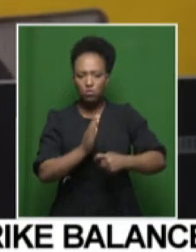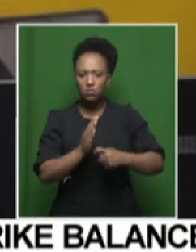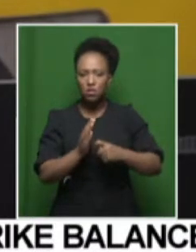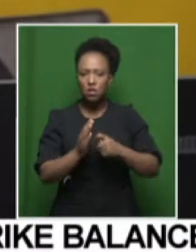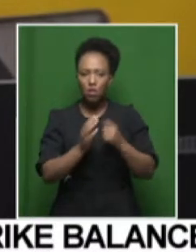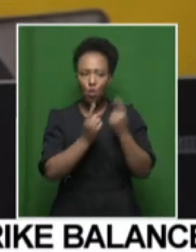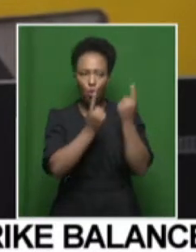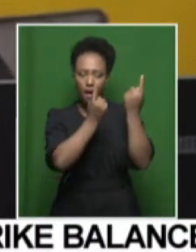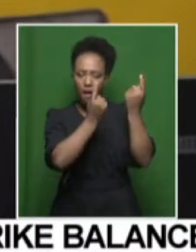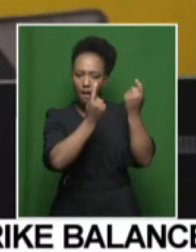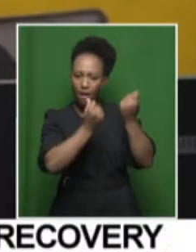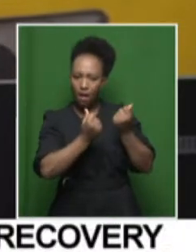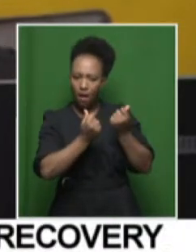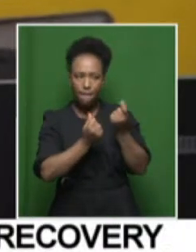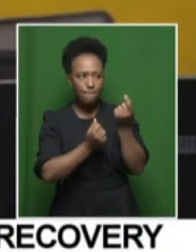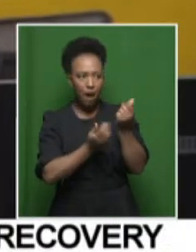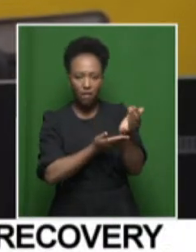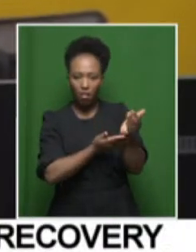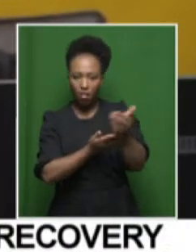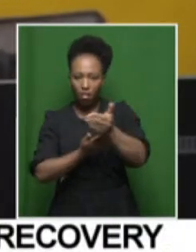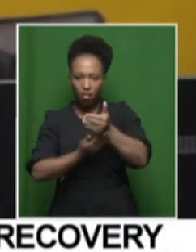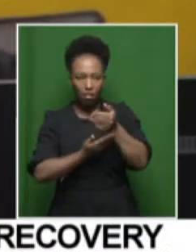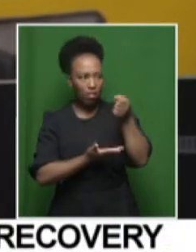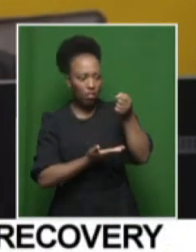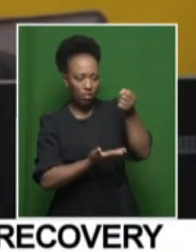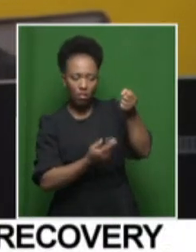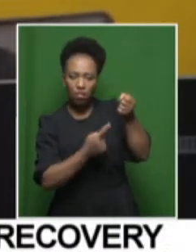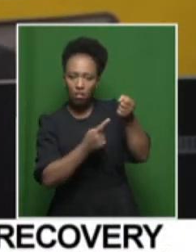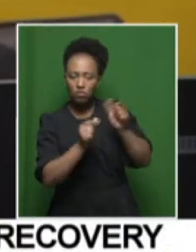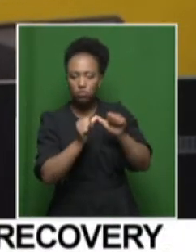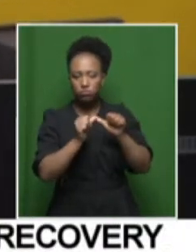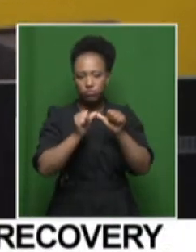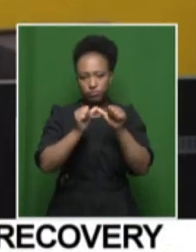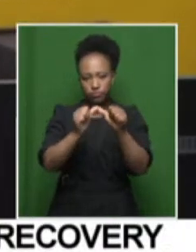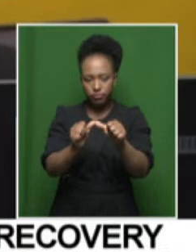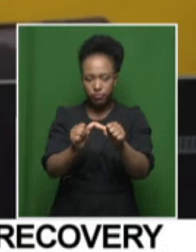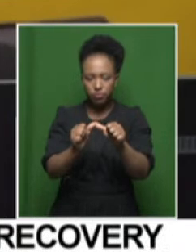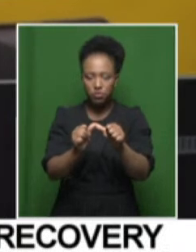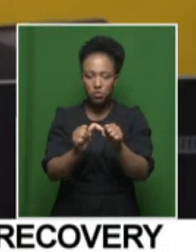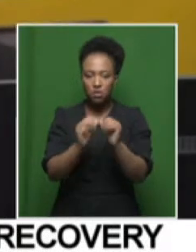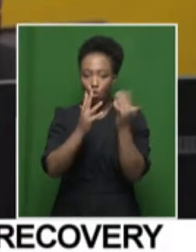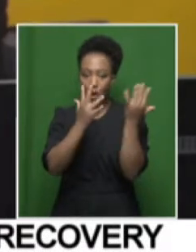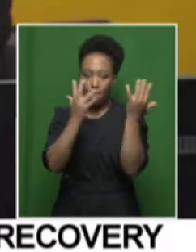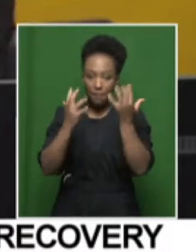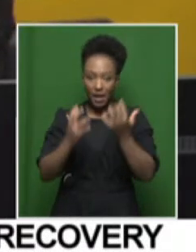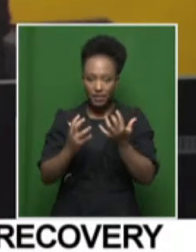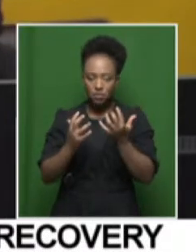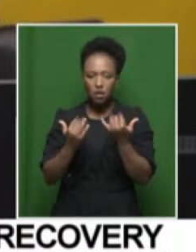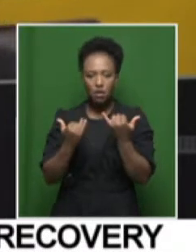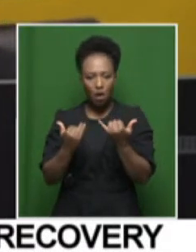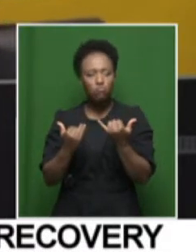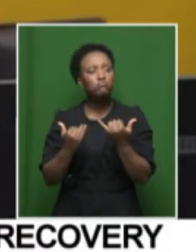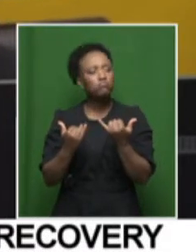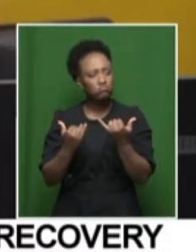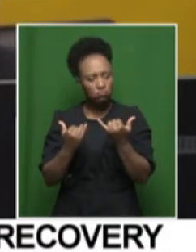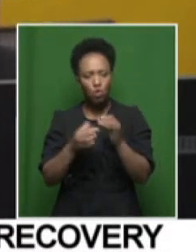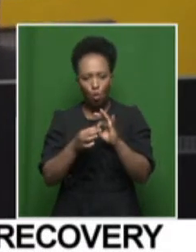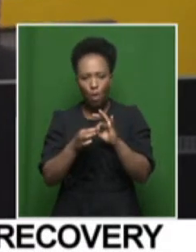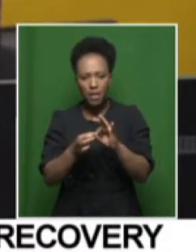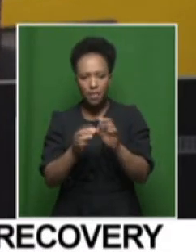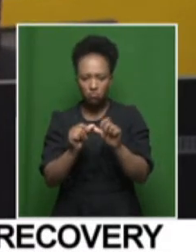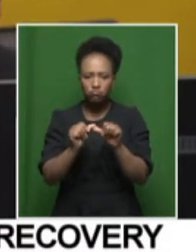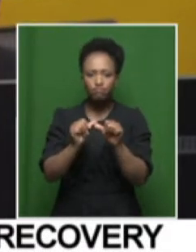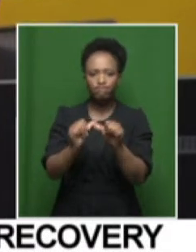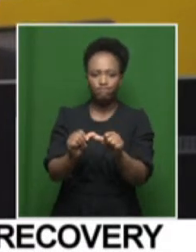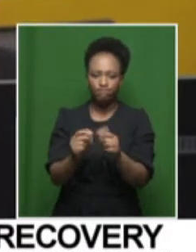fiscal sustainability. This budget reassets this commitment.